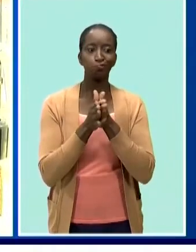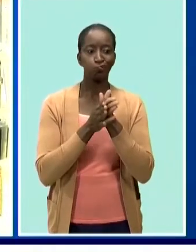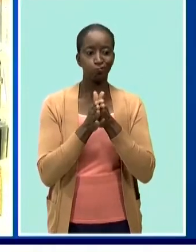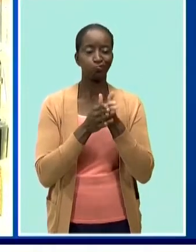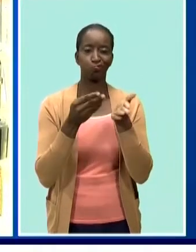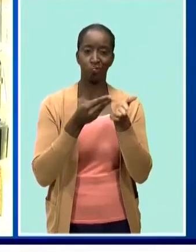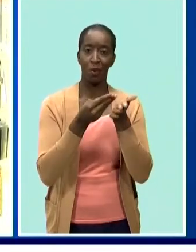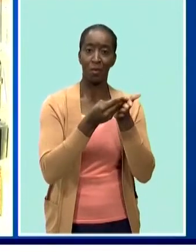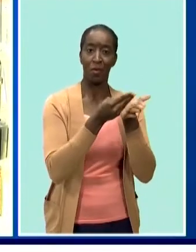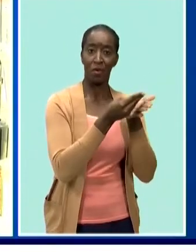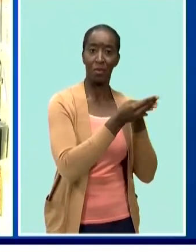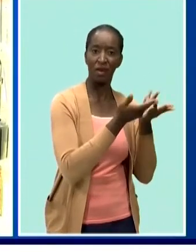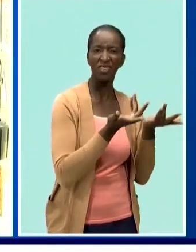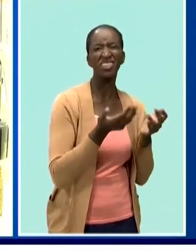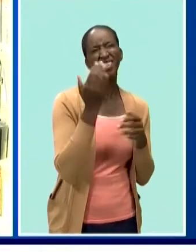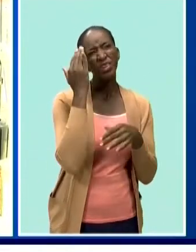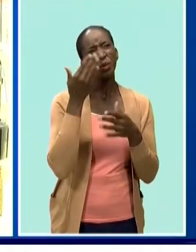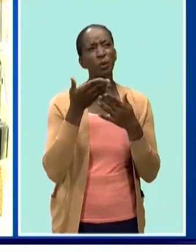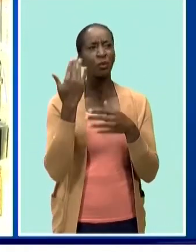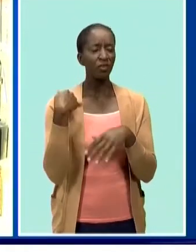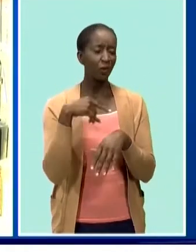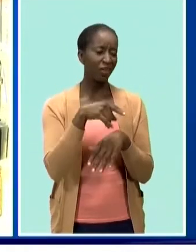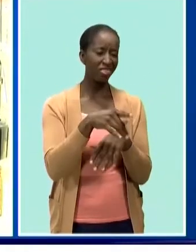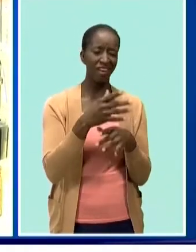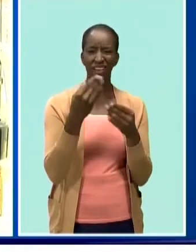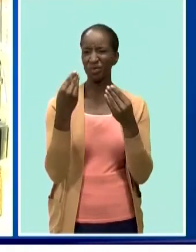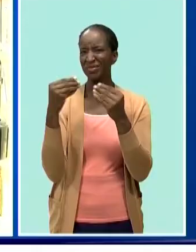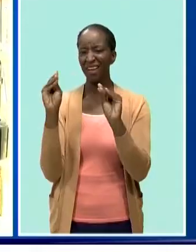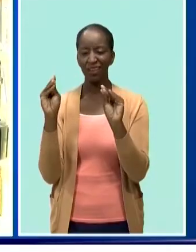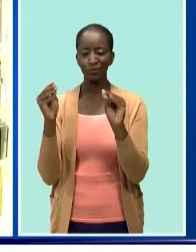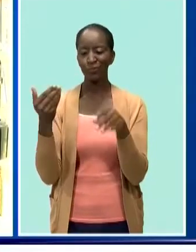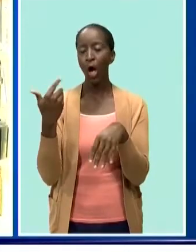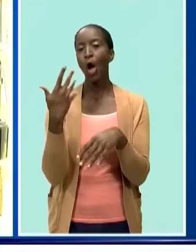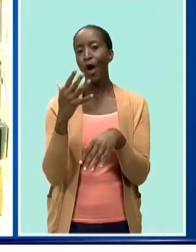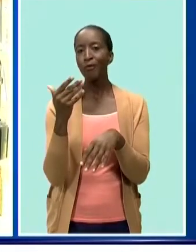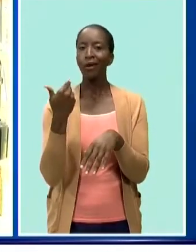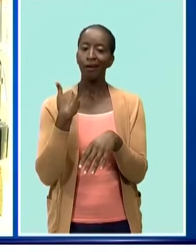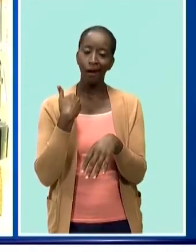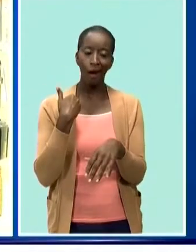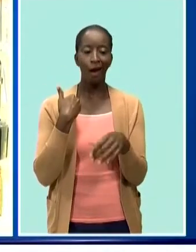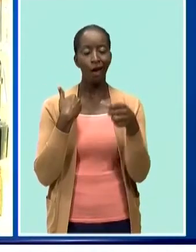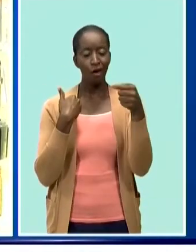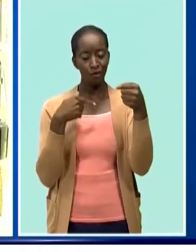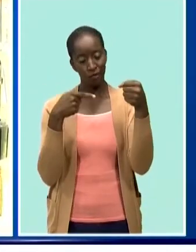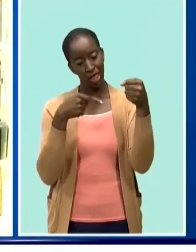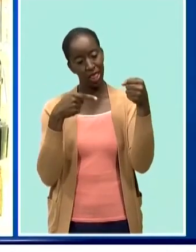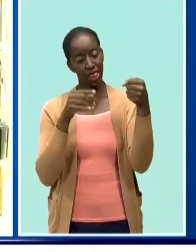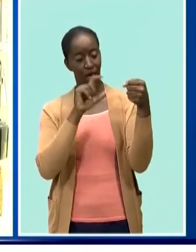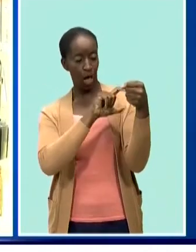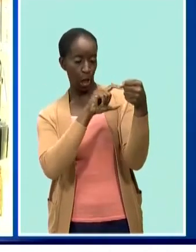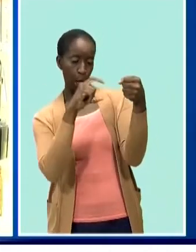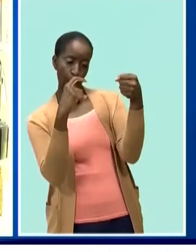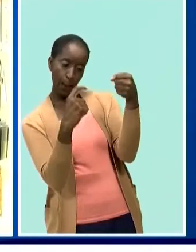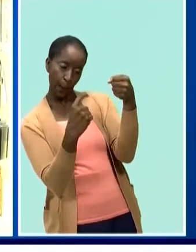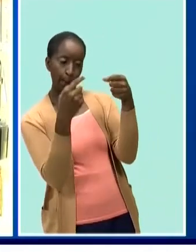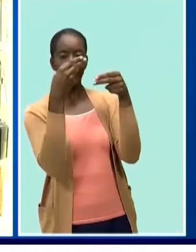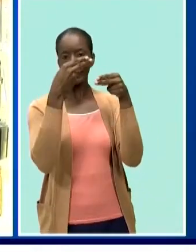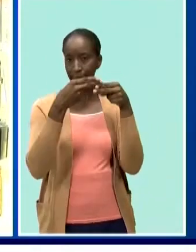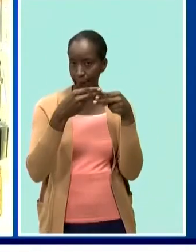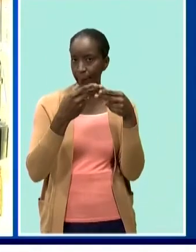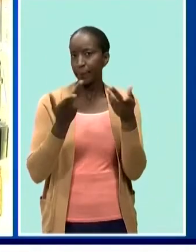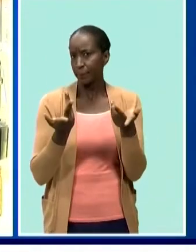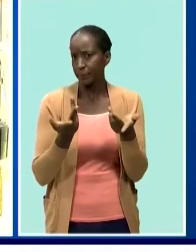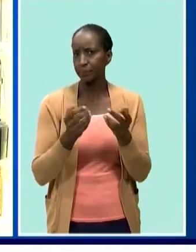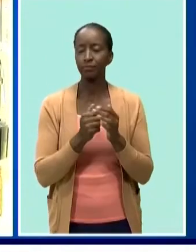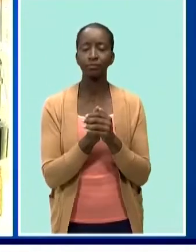in a plastic bottle with a label, etc., etc., is $10.95. We have a very high specification commercial grade dishwash